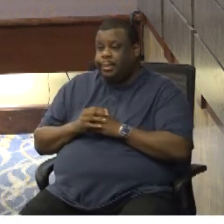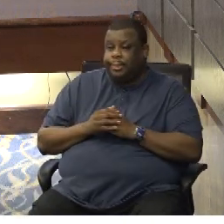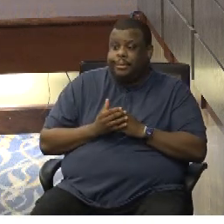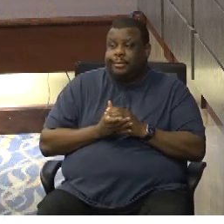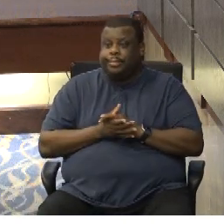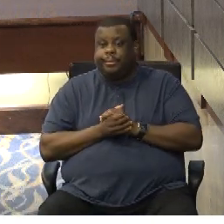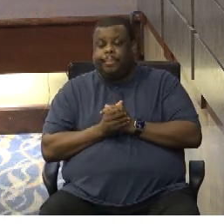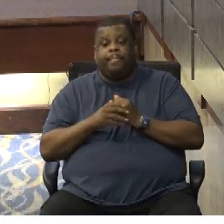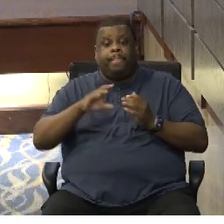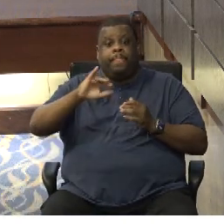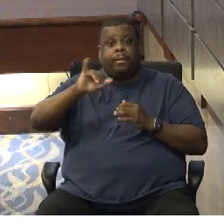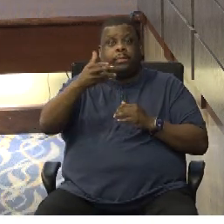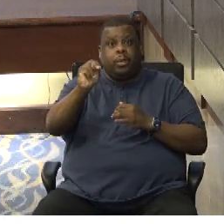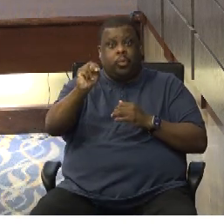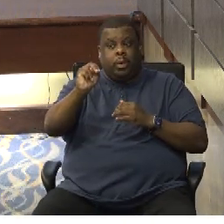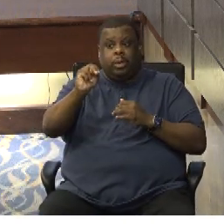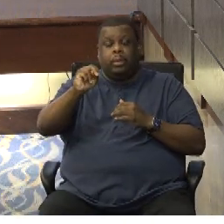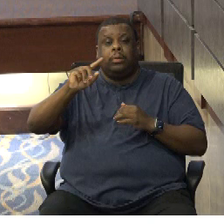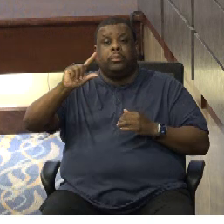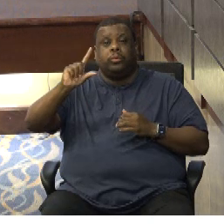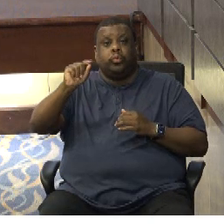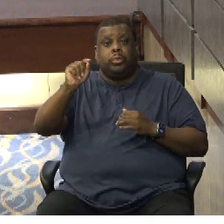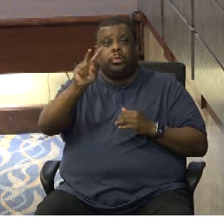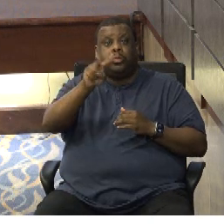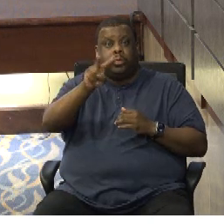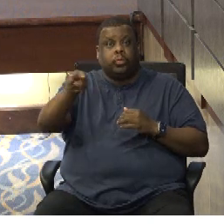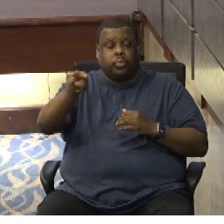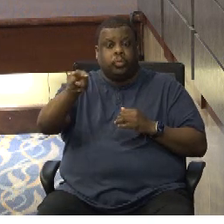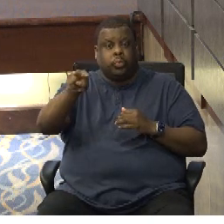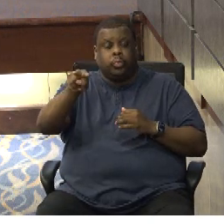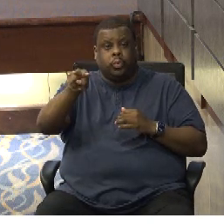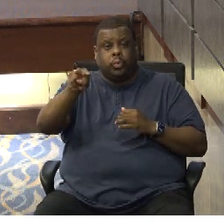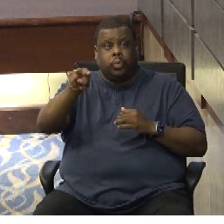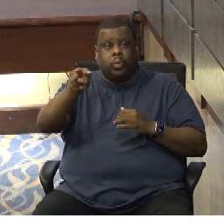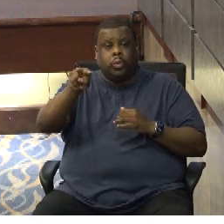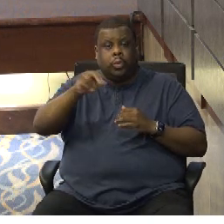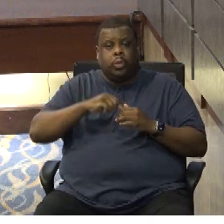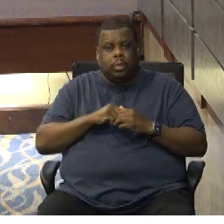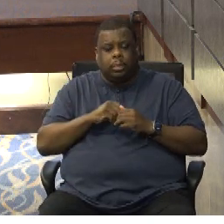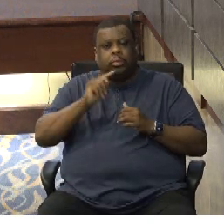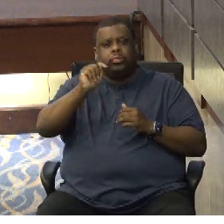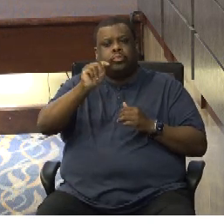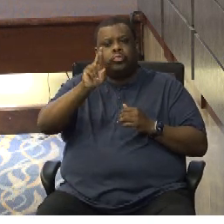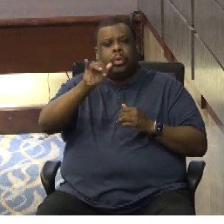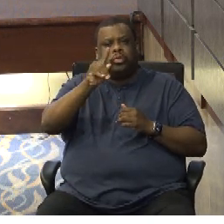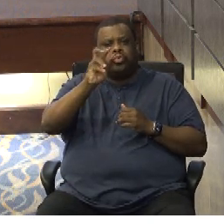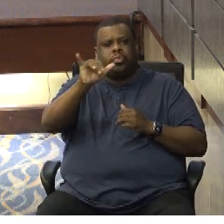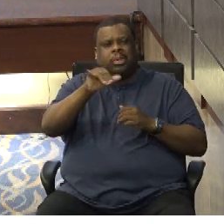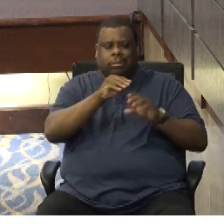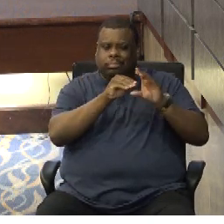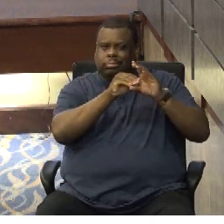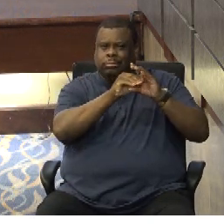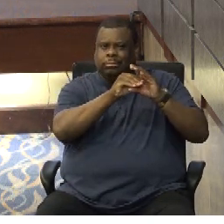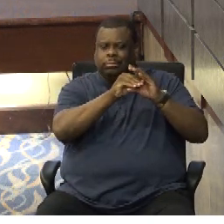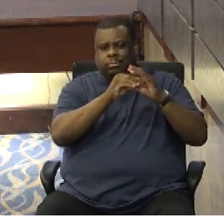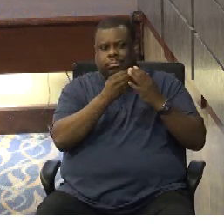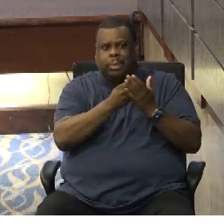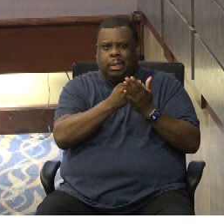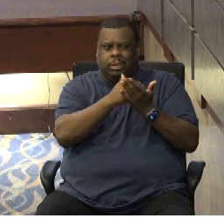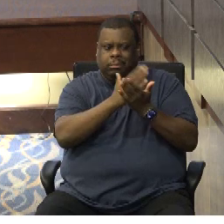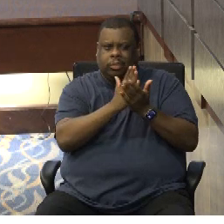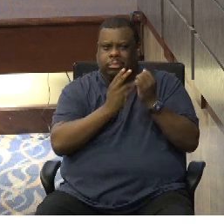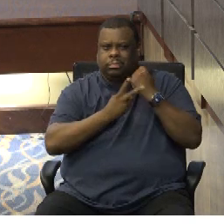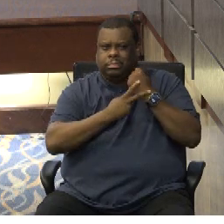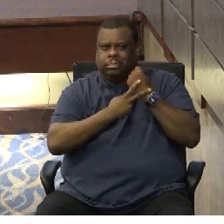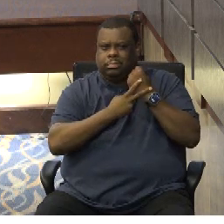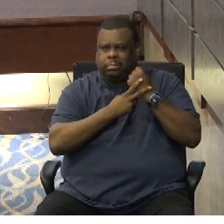So in January of 2022, the Treasury issued its final rule over the use of the funds.